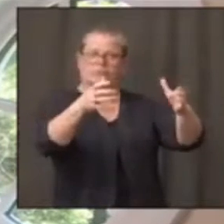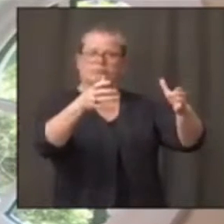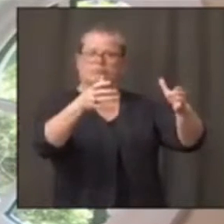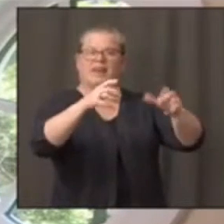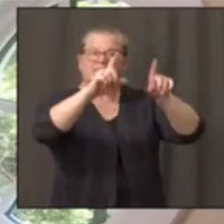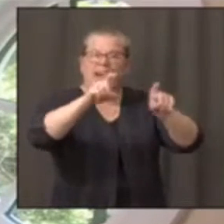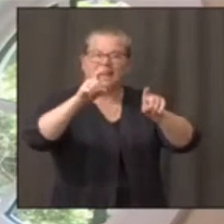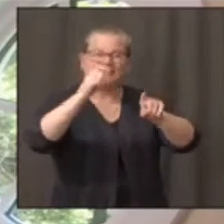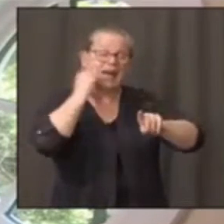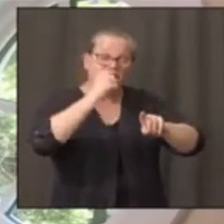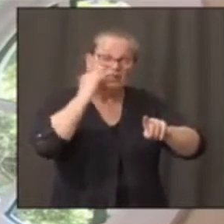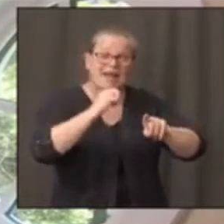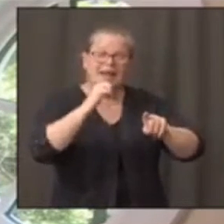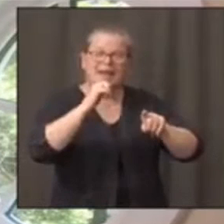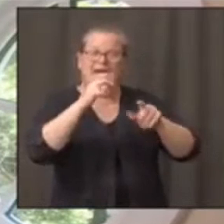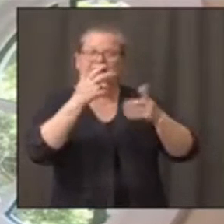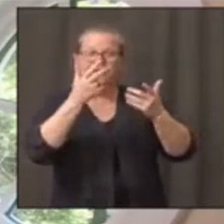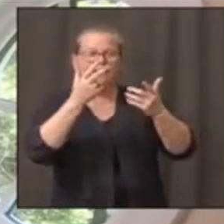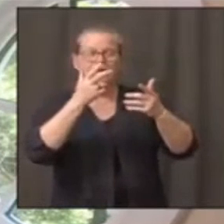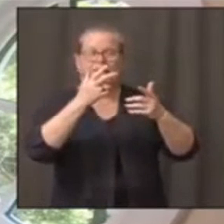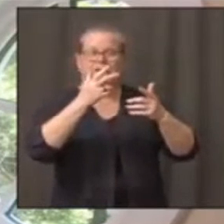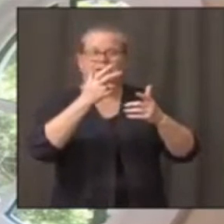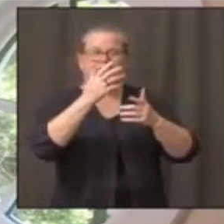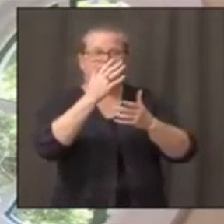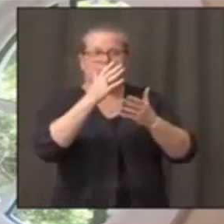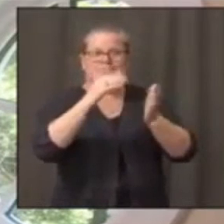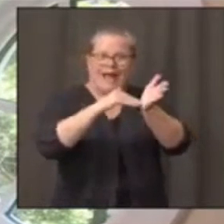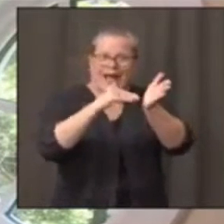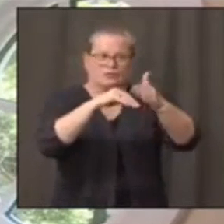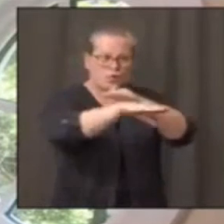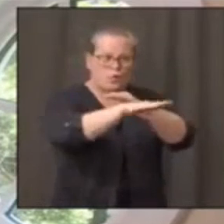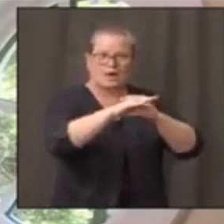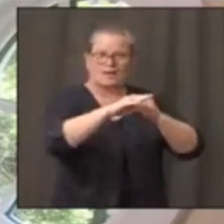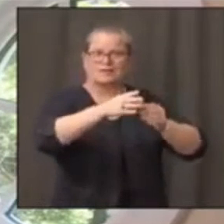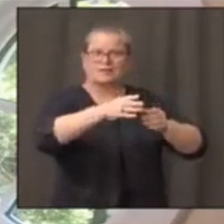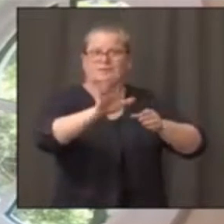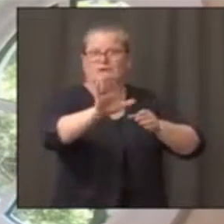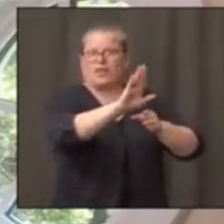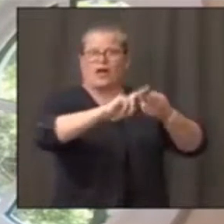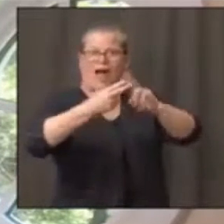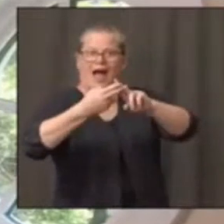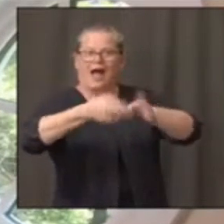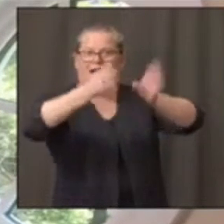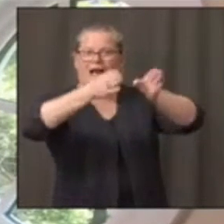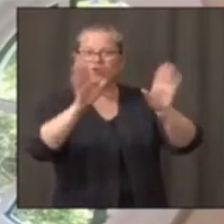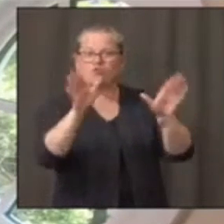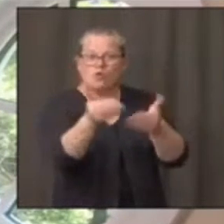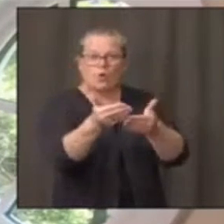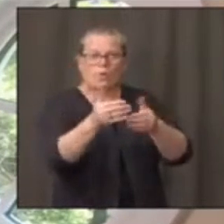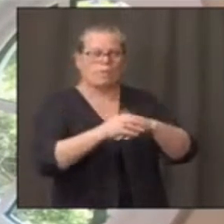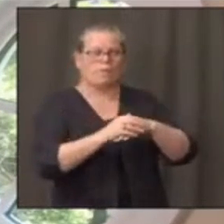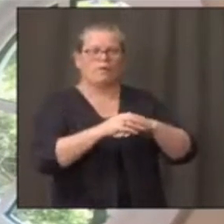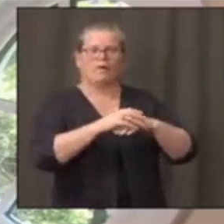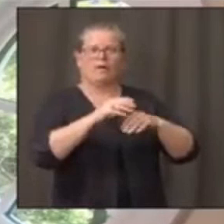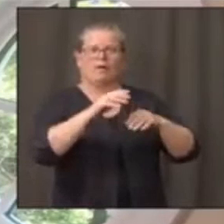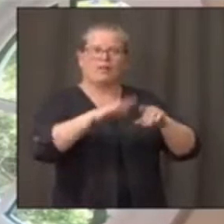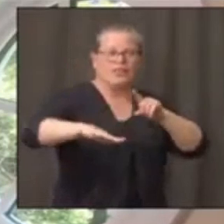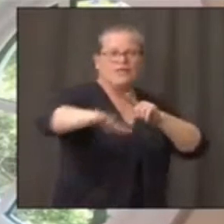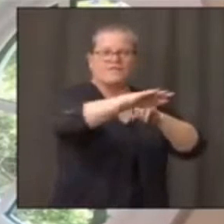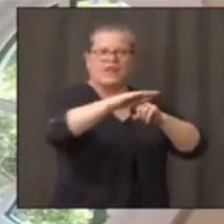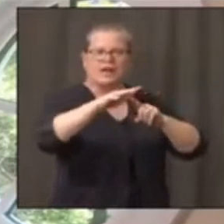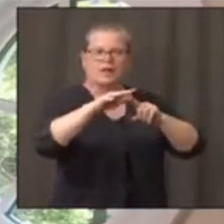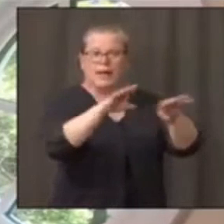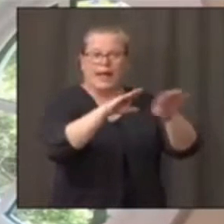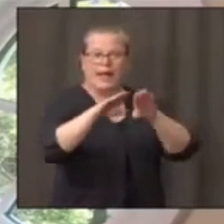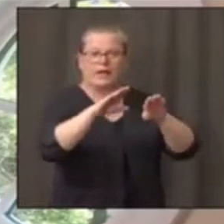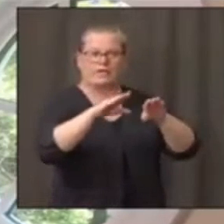into the locker room. They're going to control behavior off the field. You look at what the NBA is doing or what Major League Baseball is